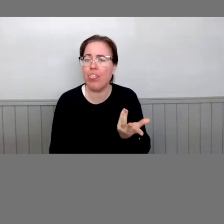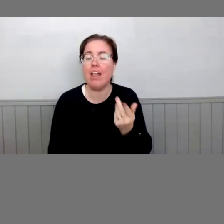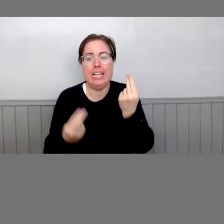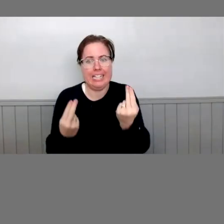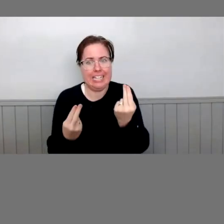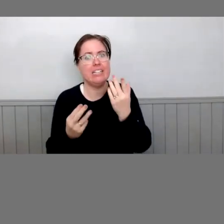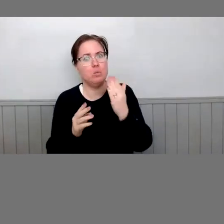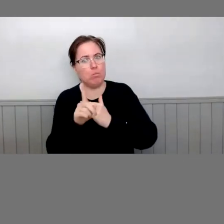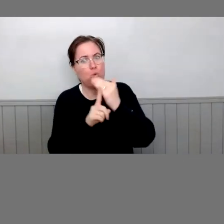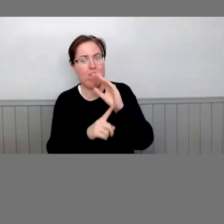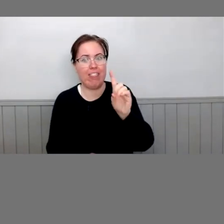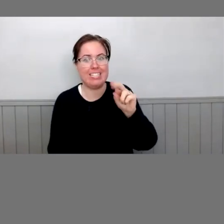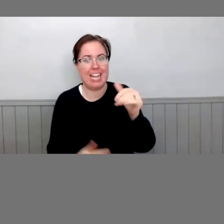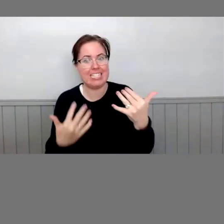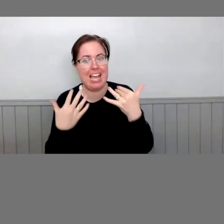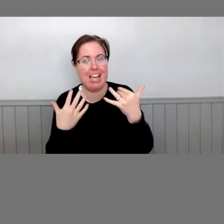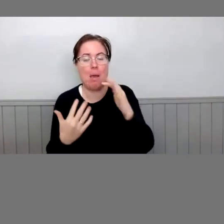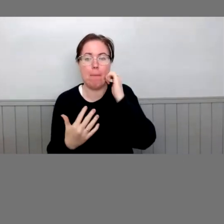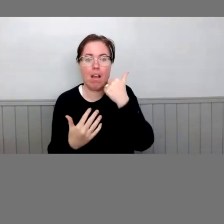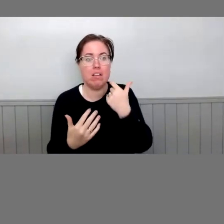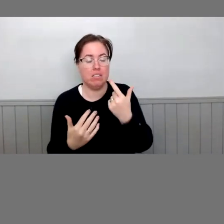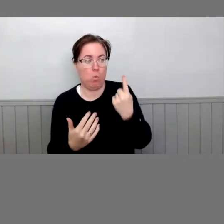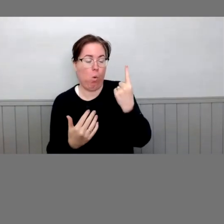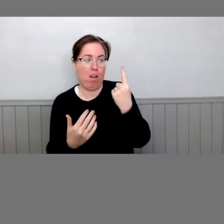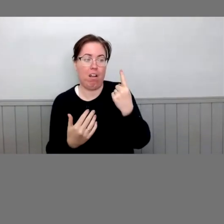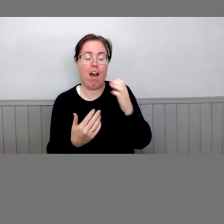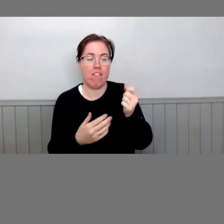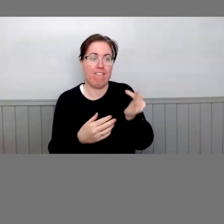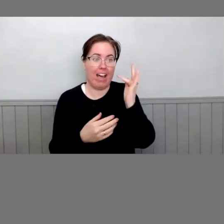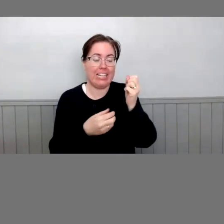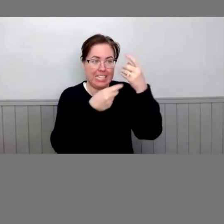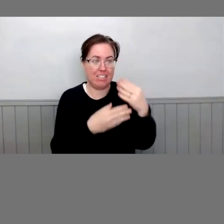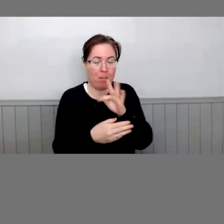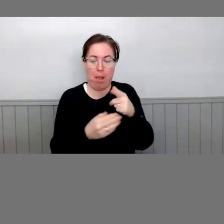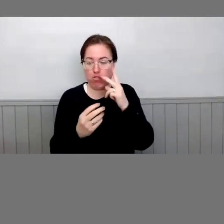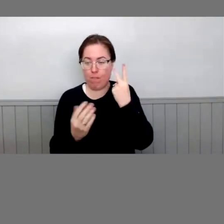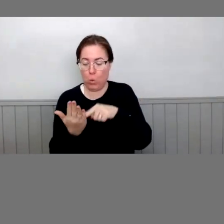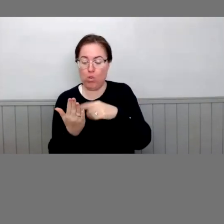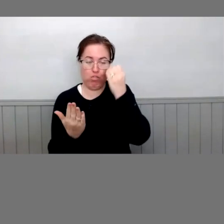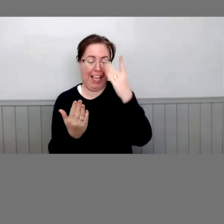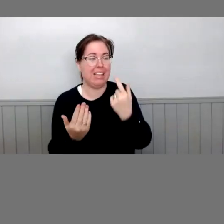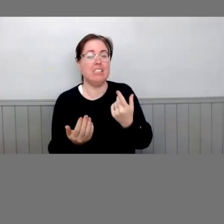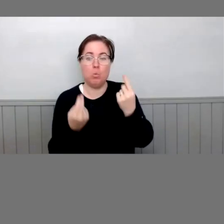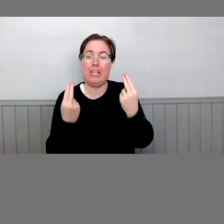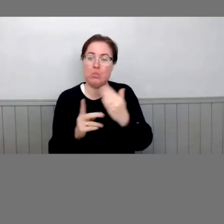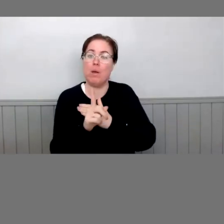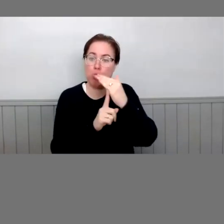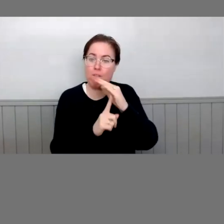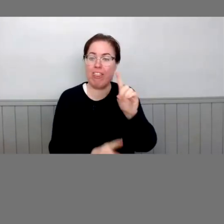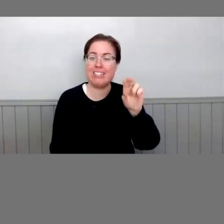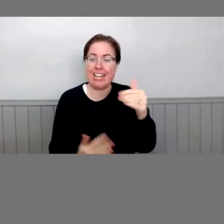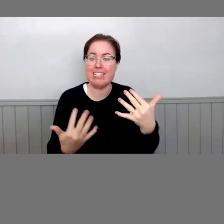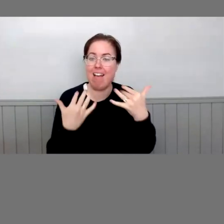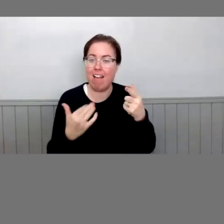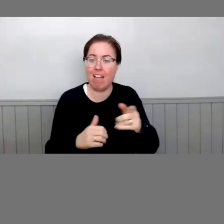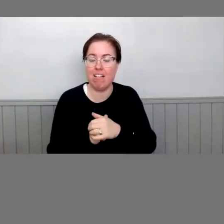data, the evidence. One of the key findings from our review was the real need to improve the data